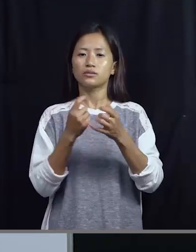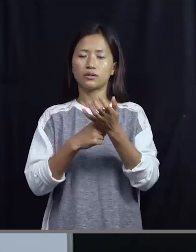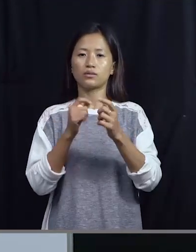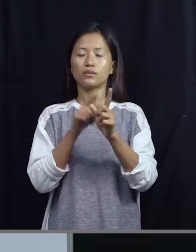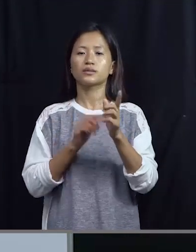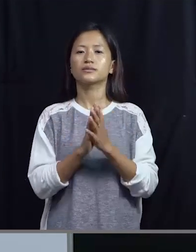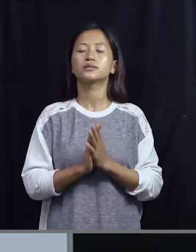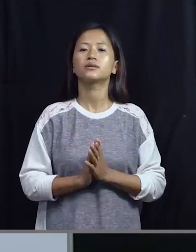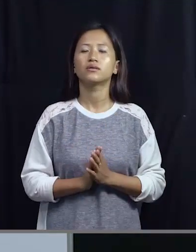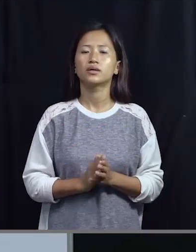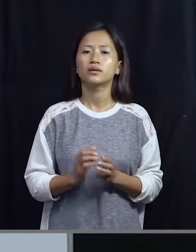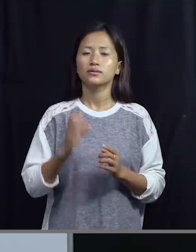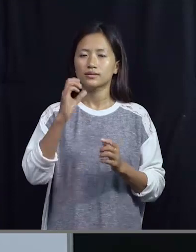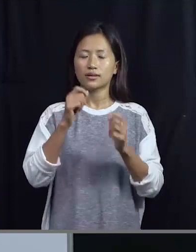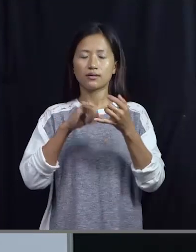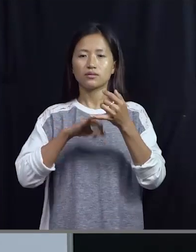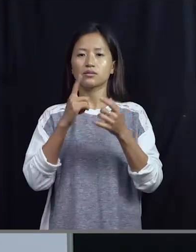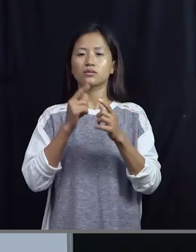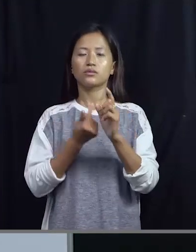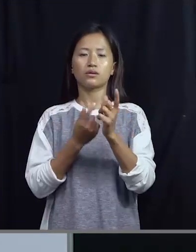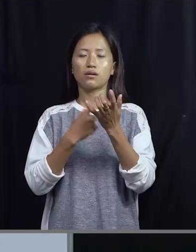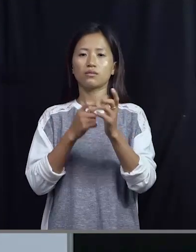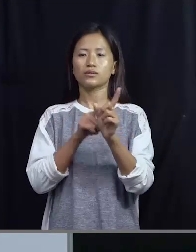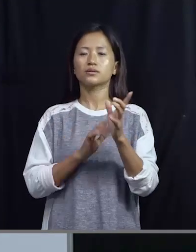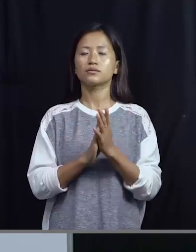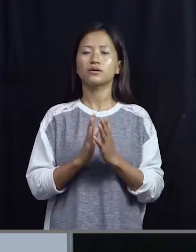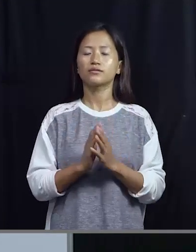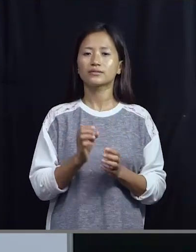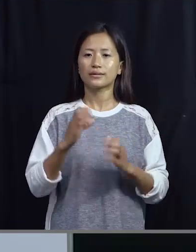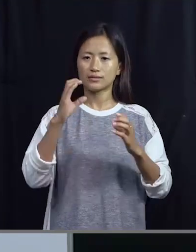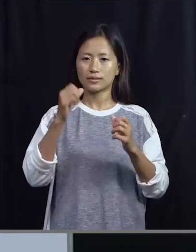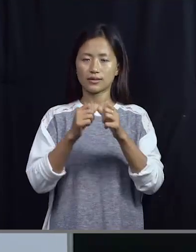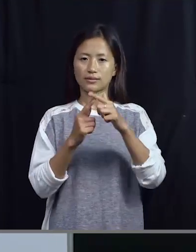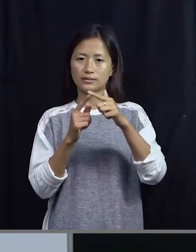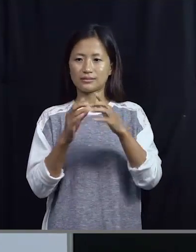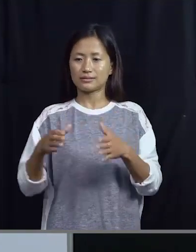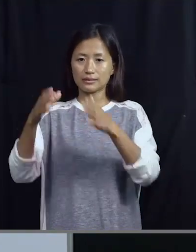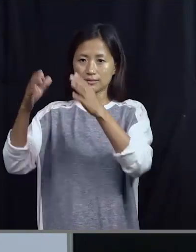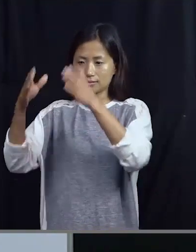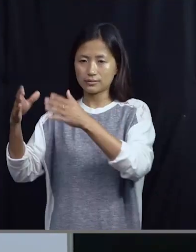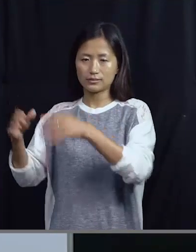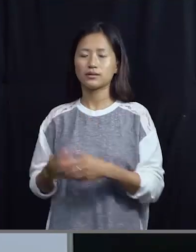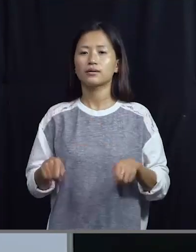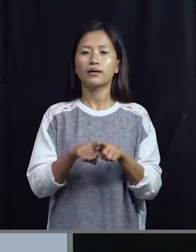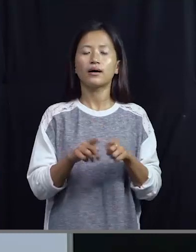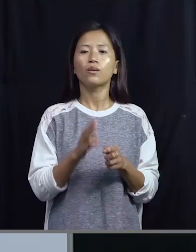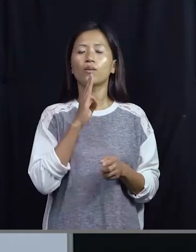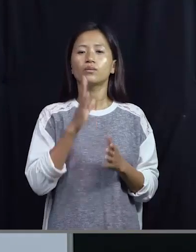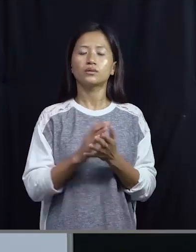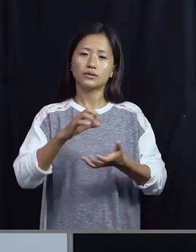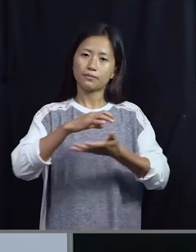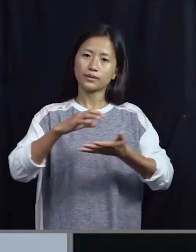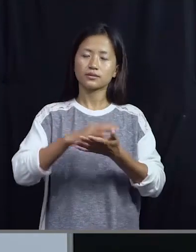why it's called slurry of cattle dung and water. So this slurry of cattle dung and water in the